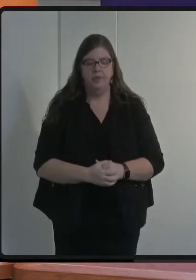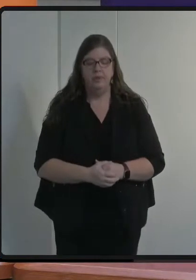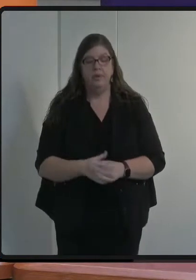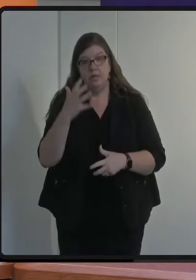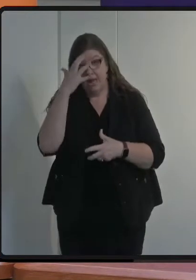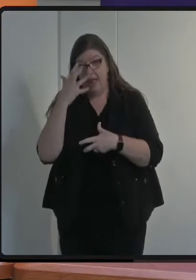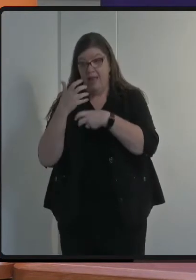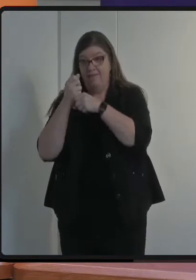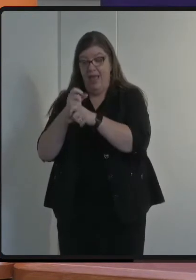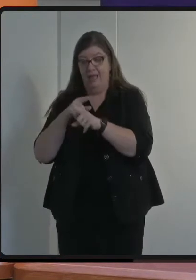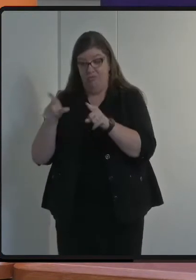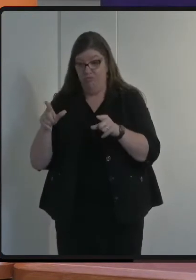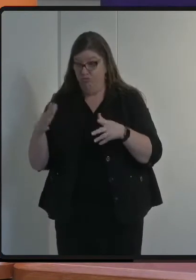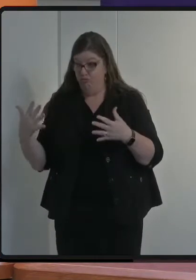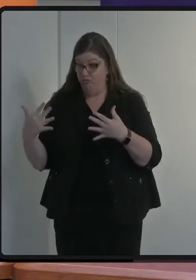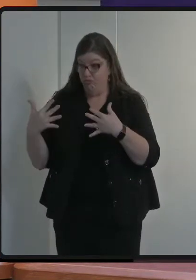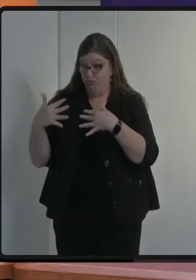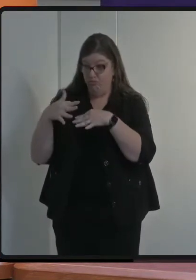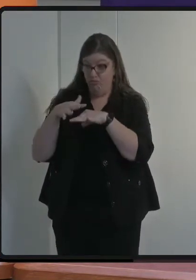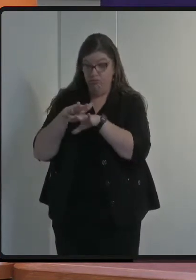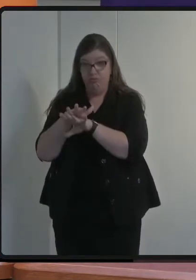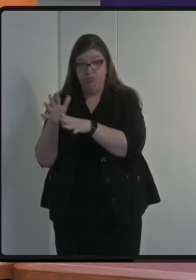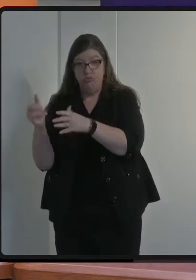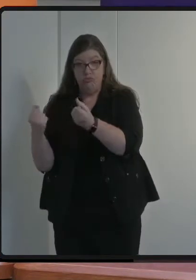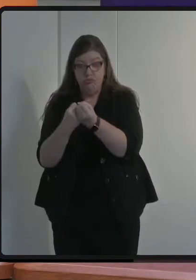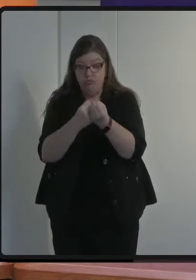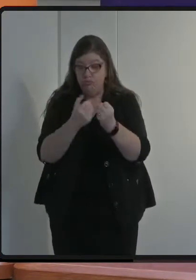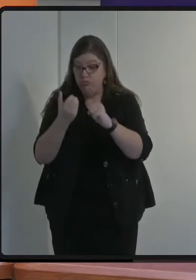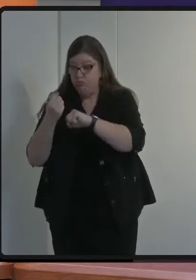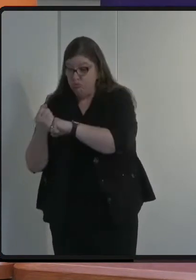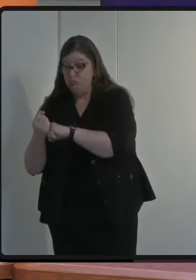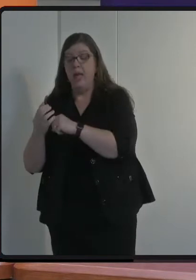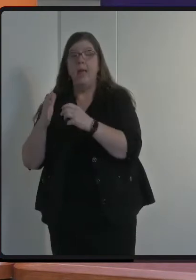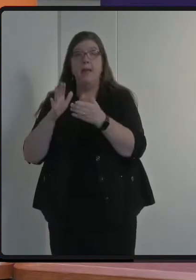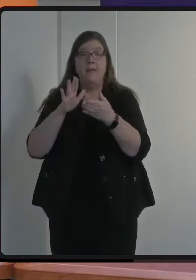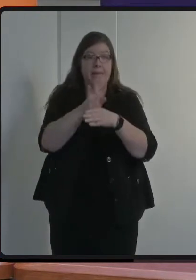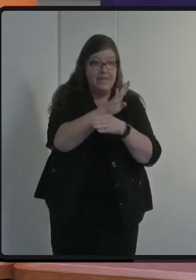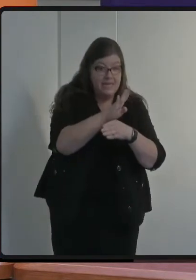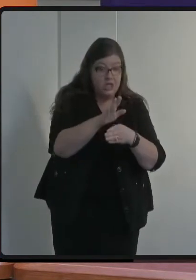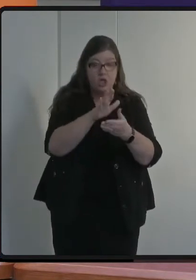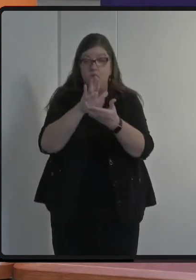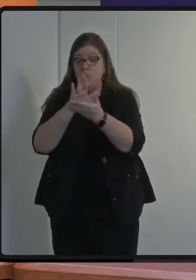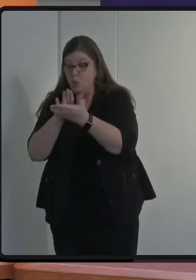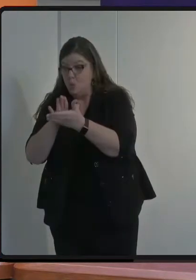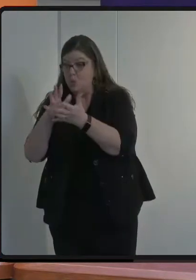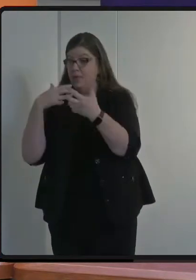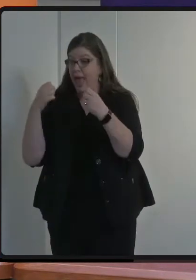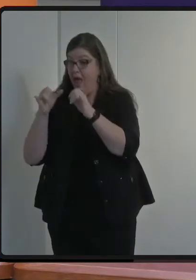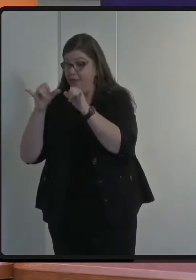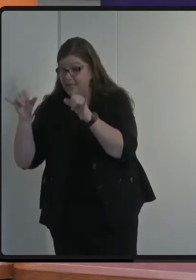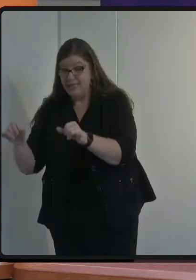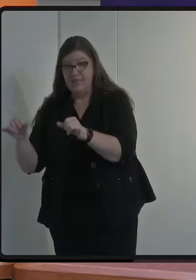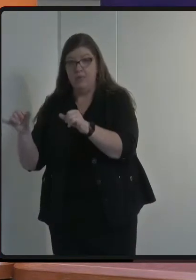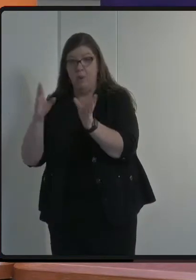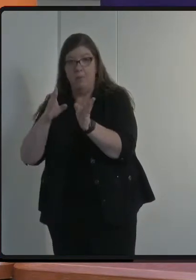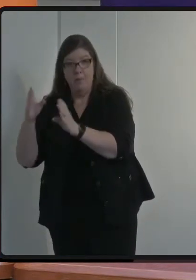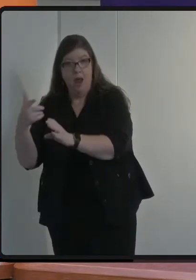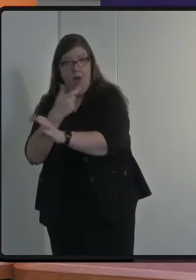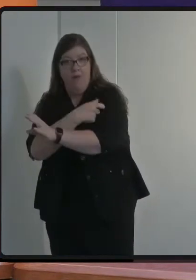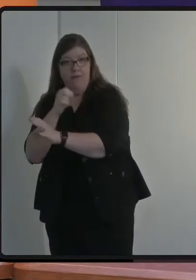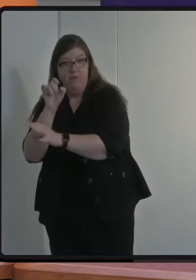over these next few months for businesses, schools, health systems preparing for flu